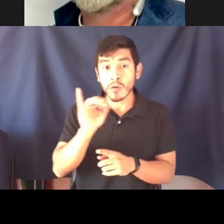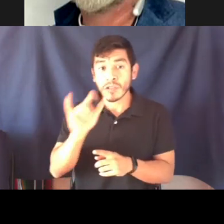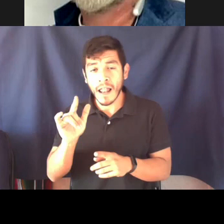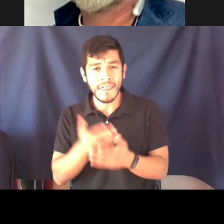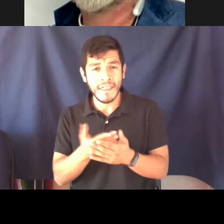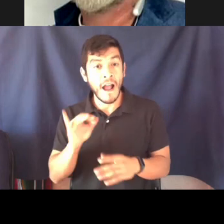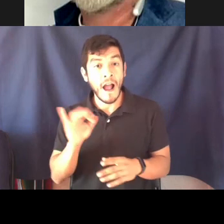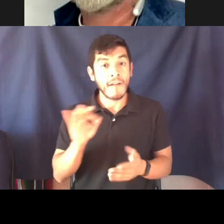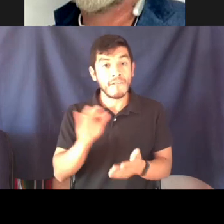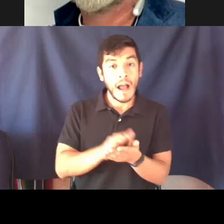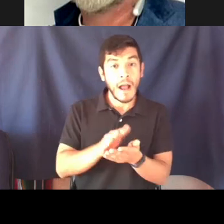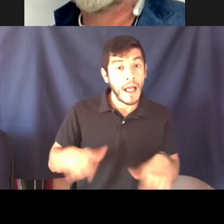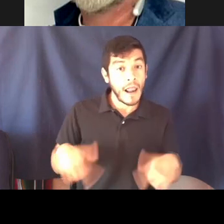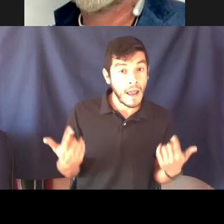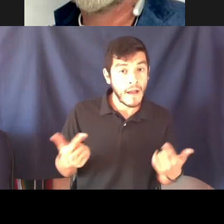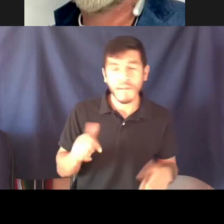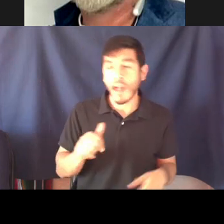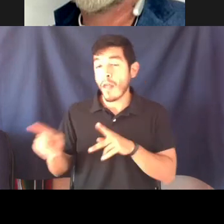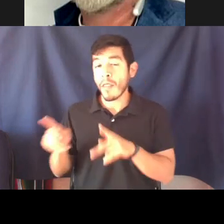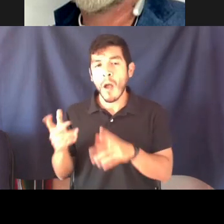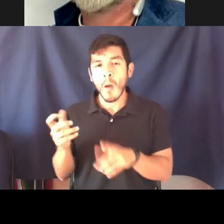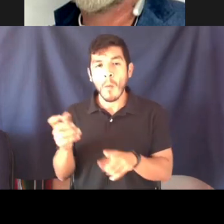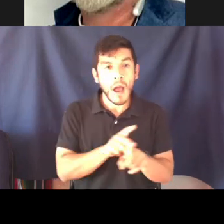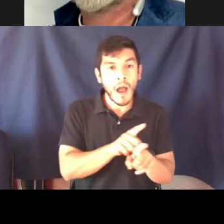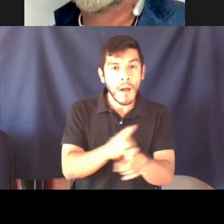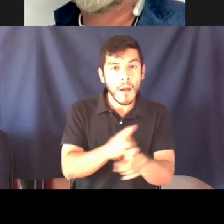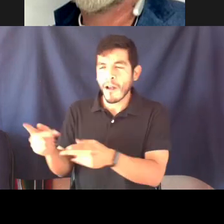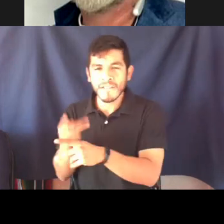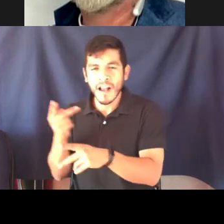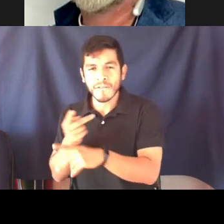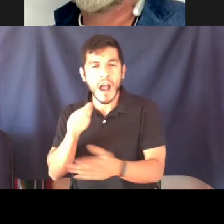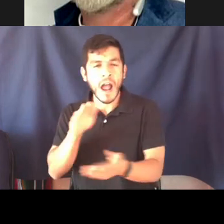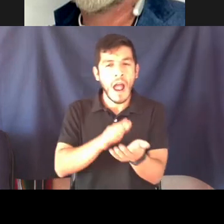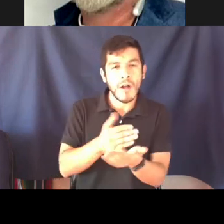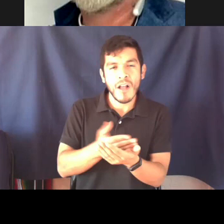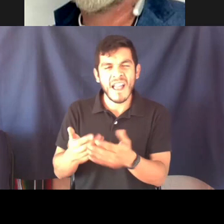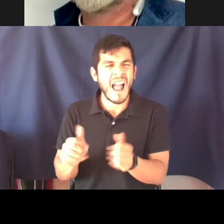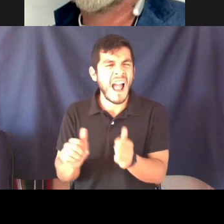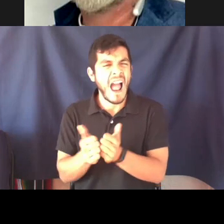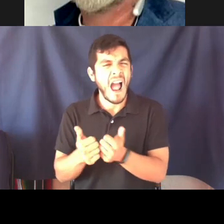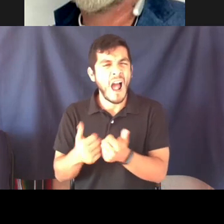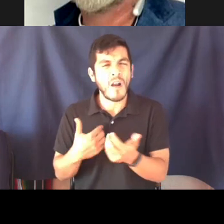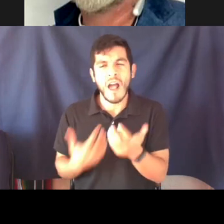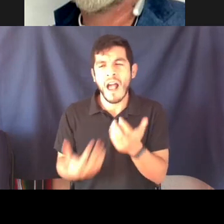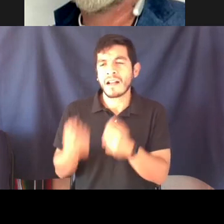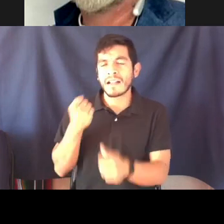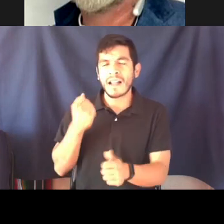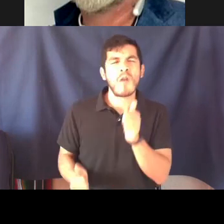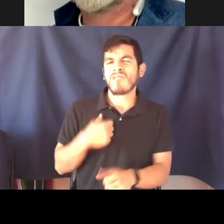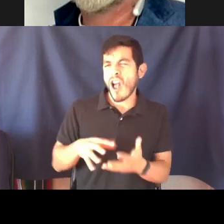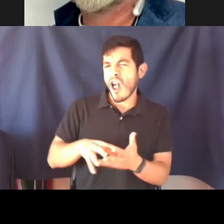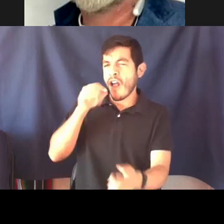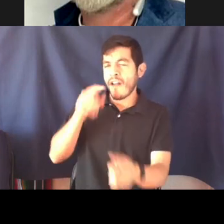figure out academic stuff and how do I get the most out of the classes I'm taking, or you know, where do I find stuff in the library and that kind